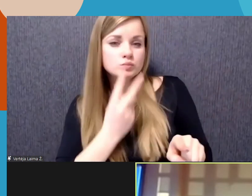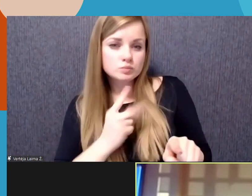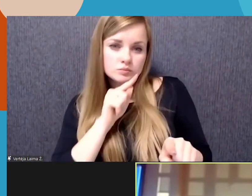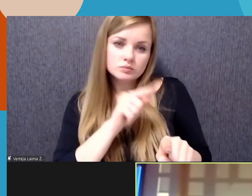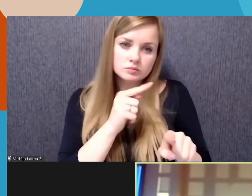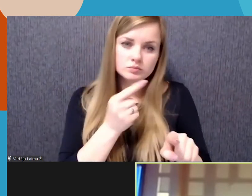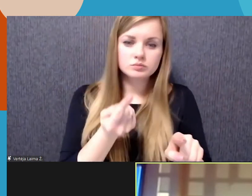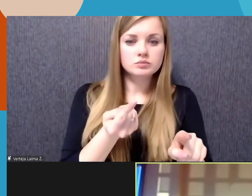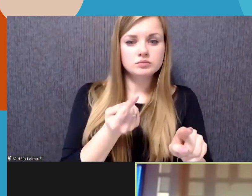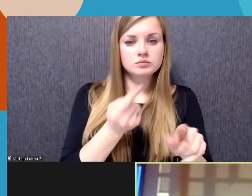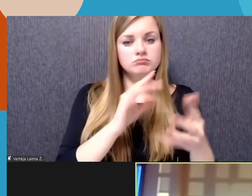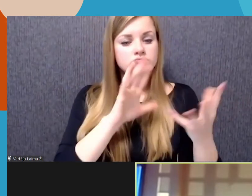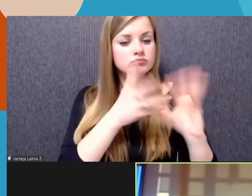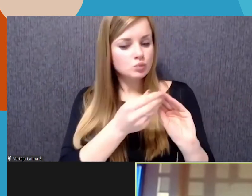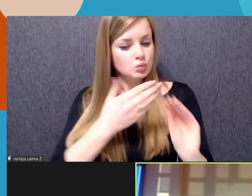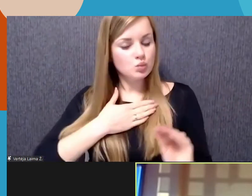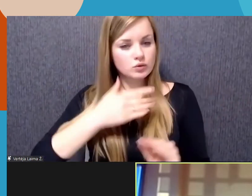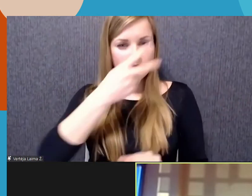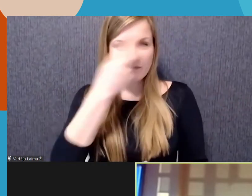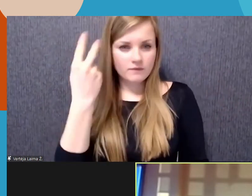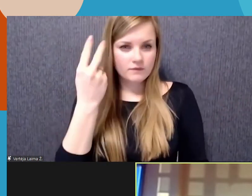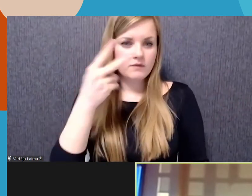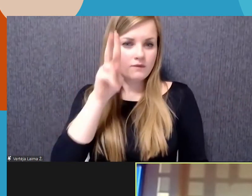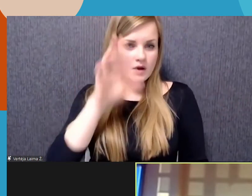as their empirical studies,